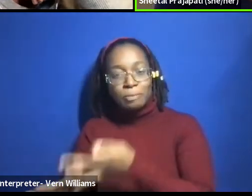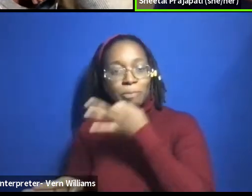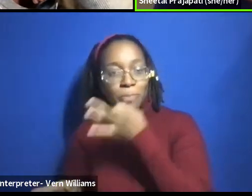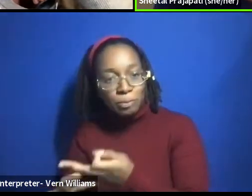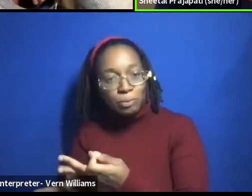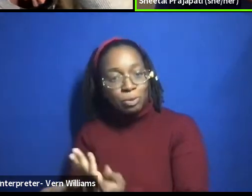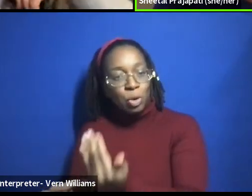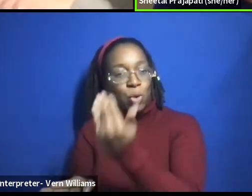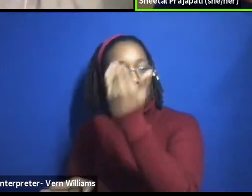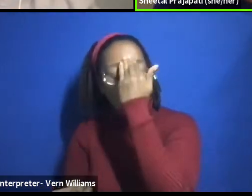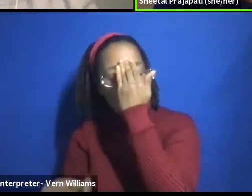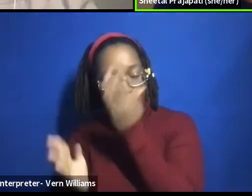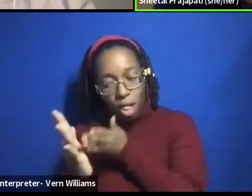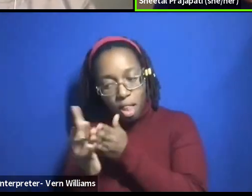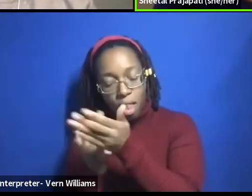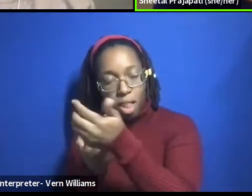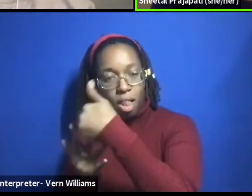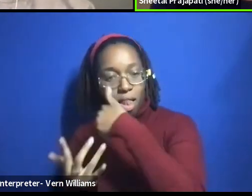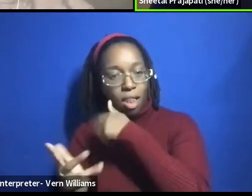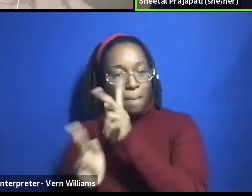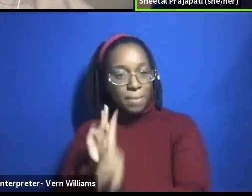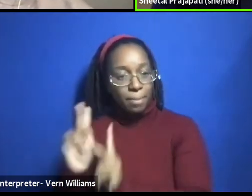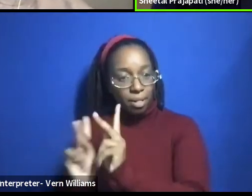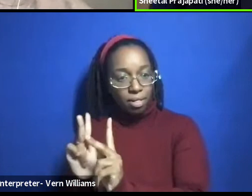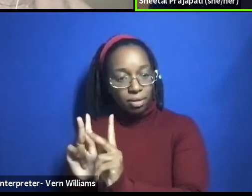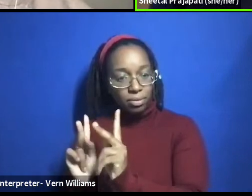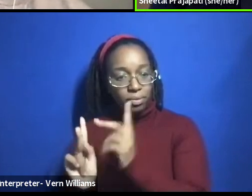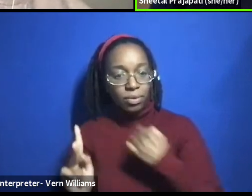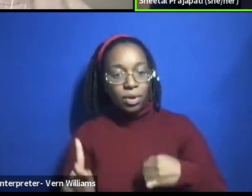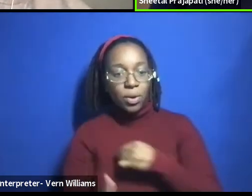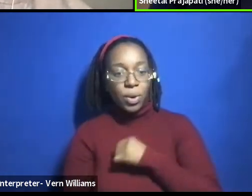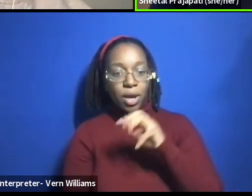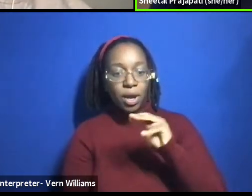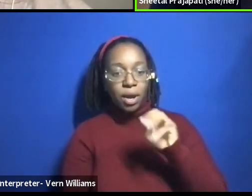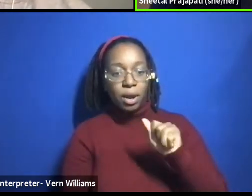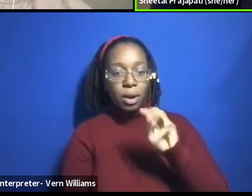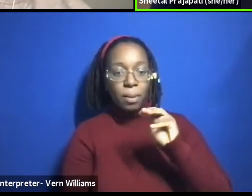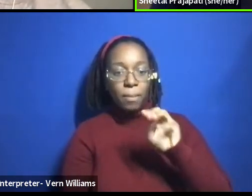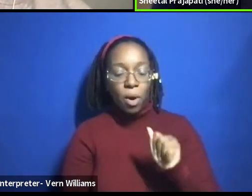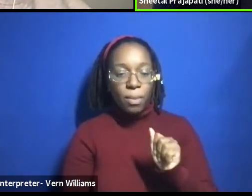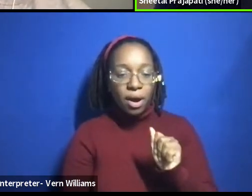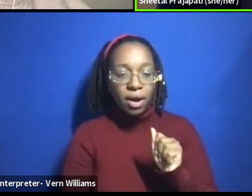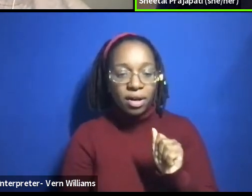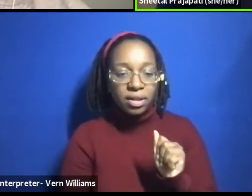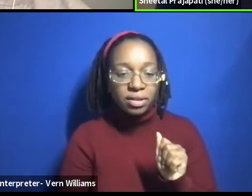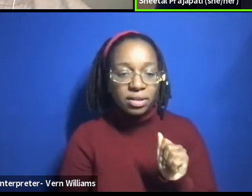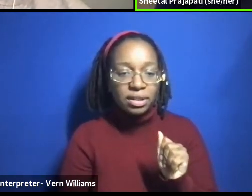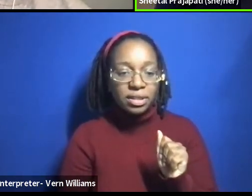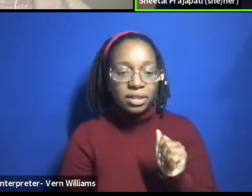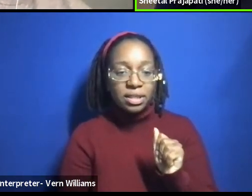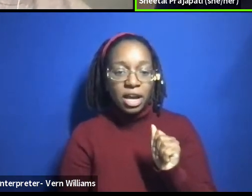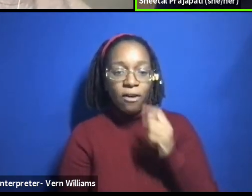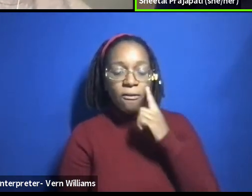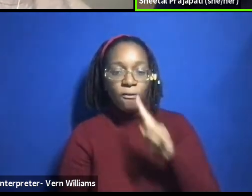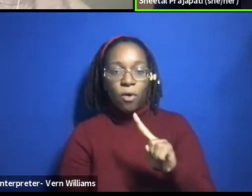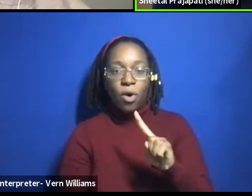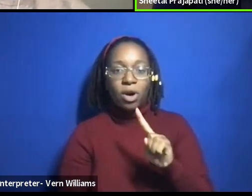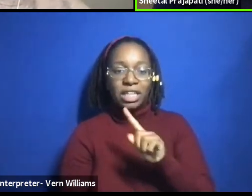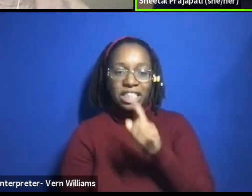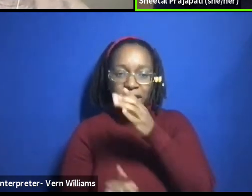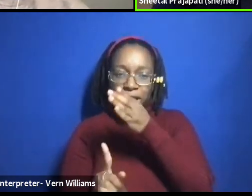we at MoMA have the fortune of working specifically with an age-specific audience,